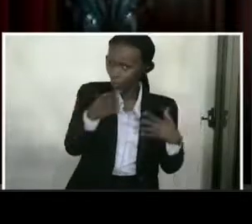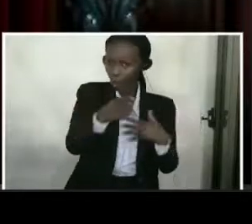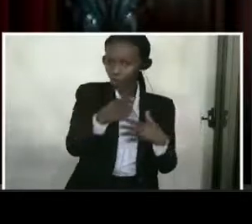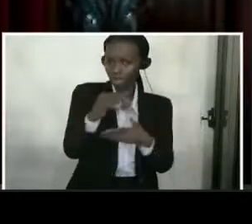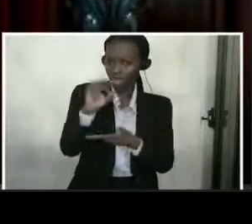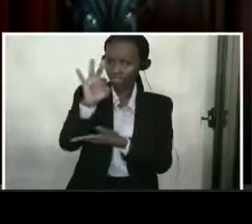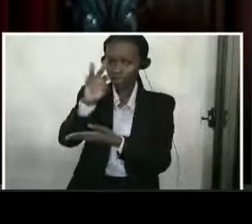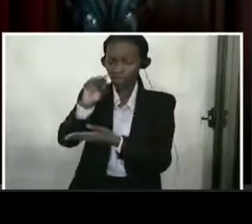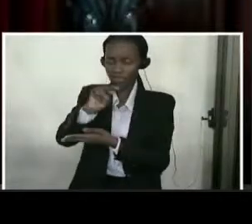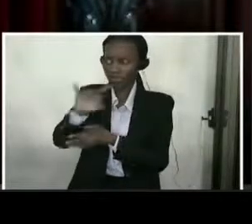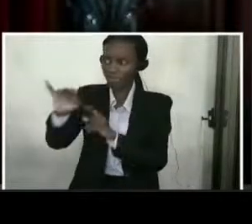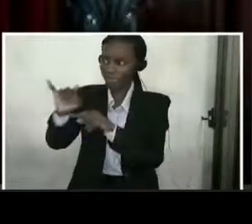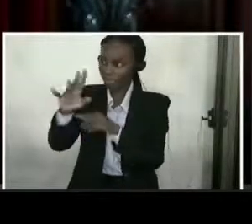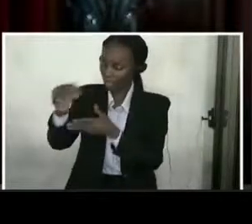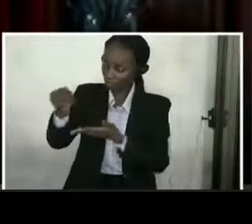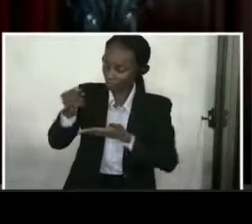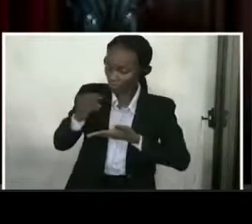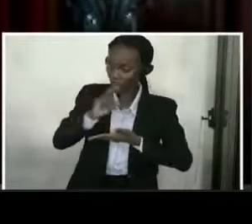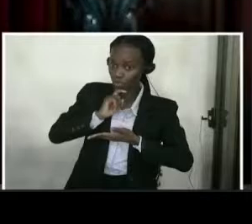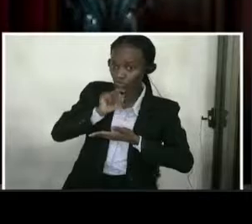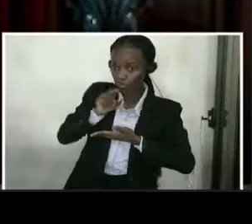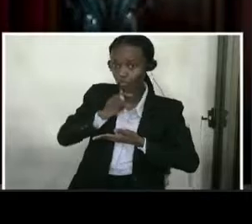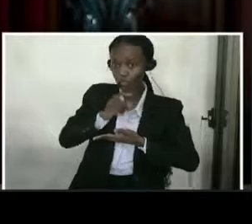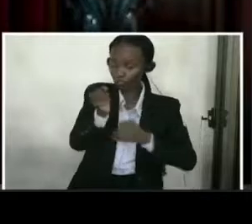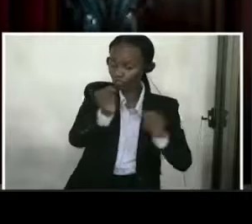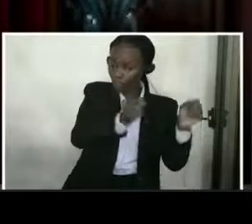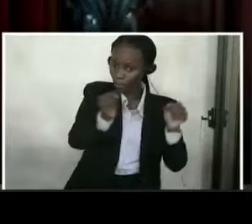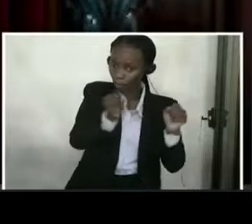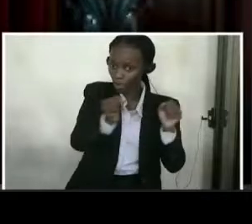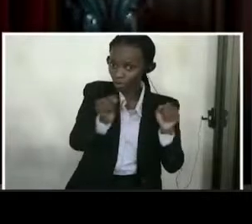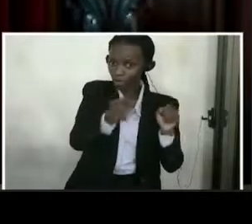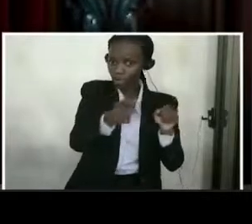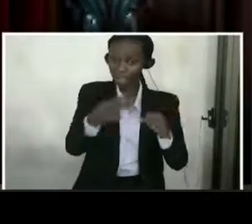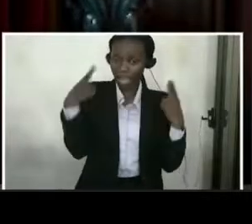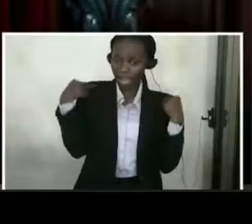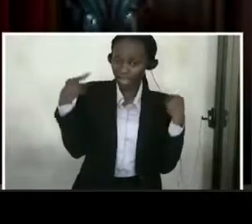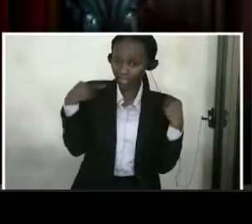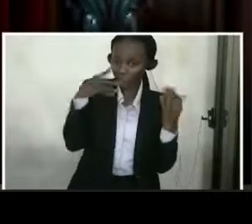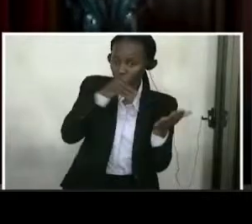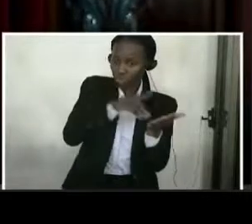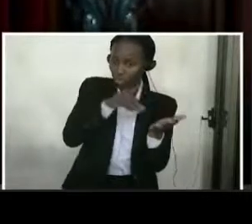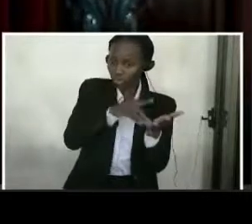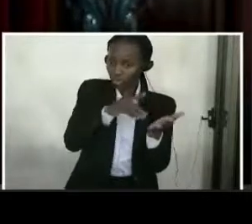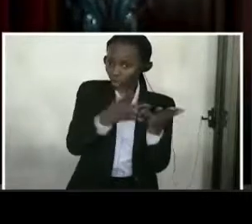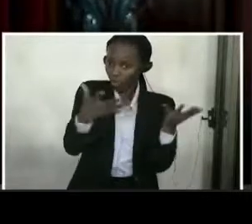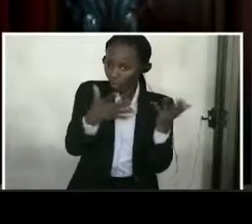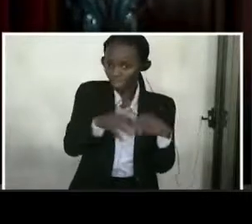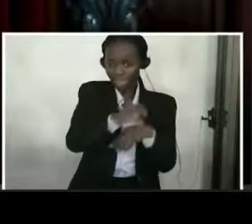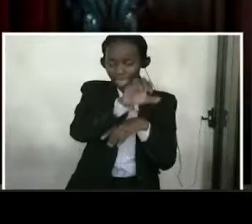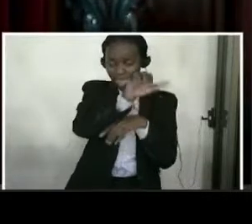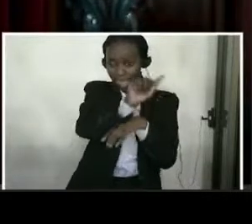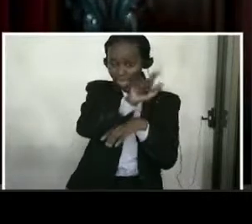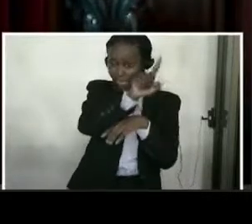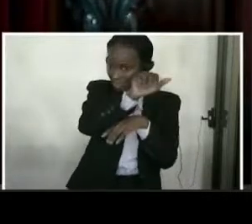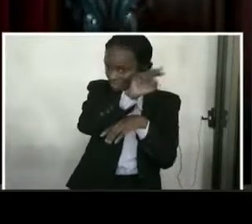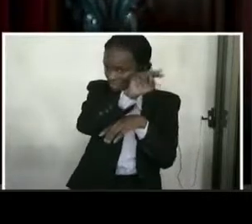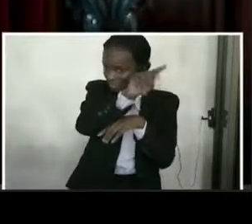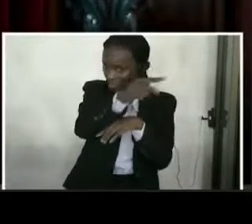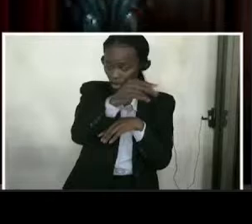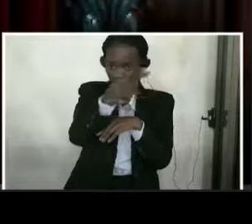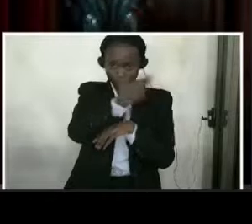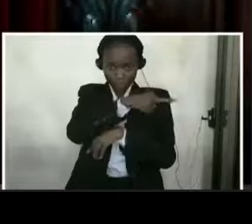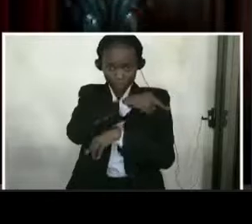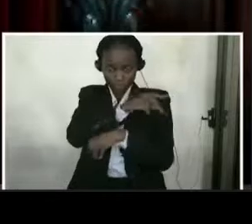including oncologists at Eddington Hospital, to ensure that oncology services are operating